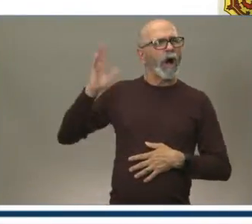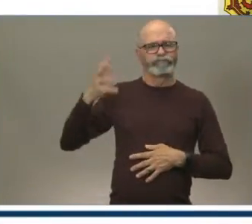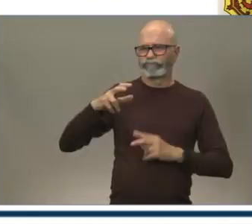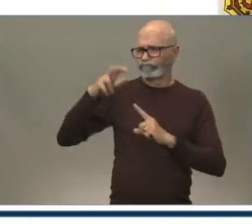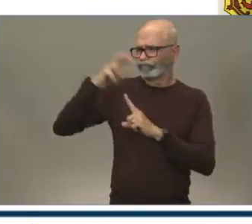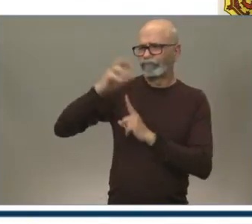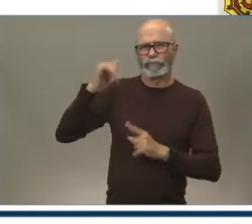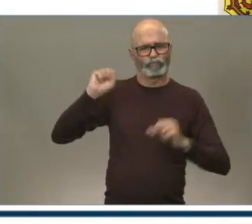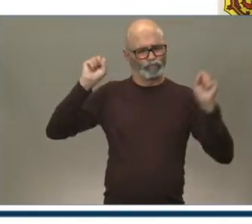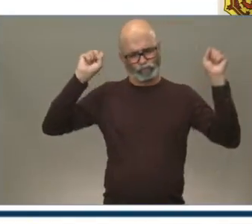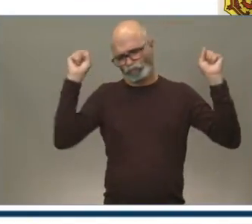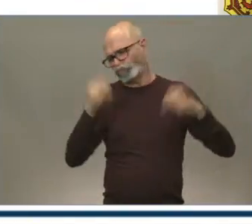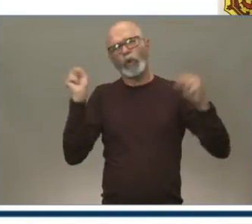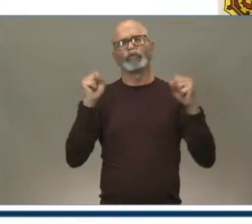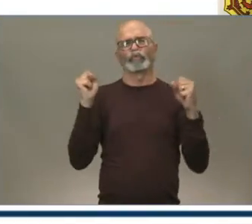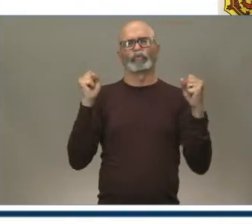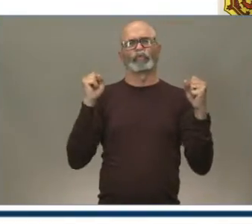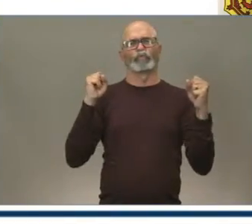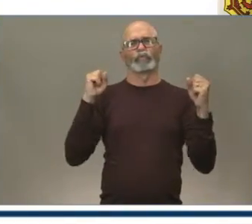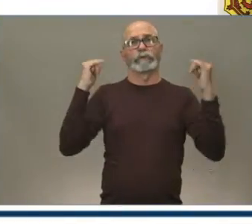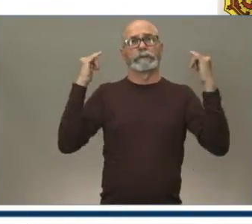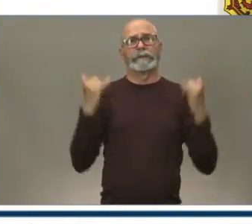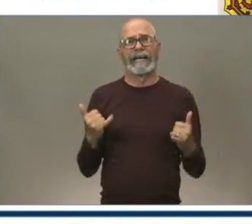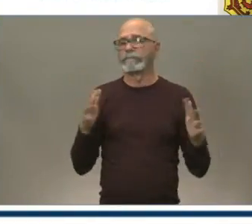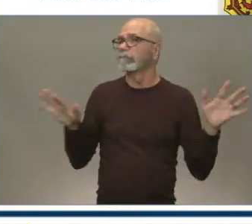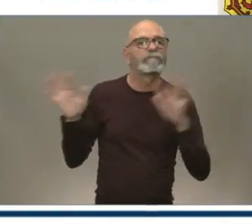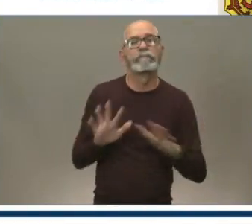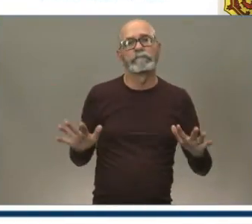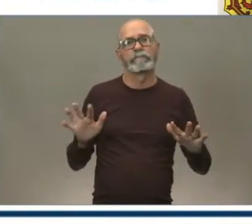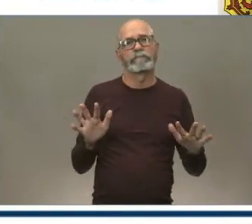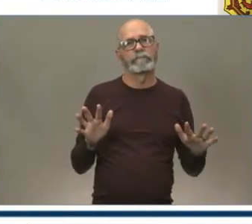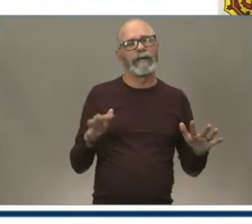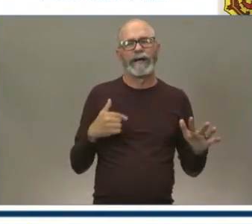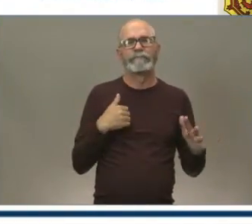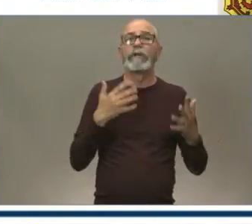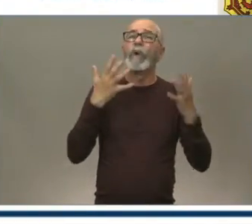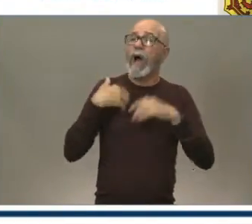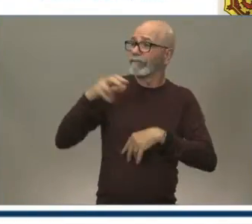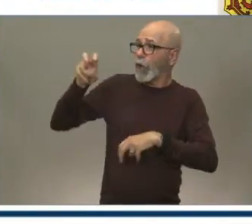chance that you talked about perhaps considering them having the tournament without